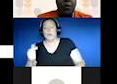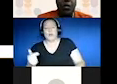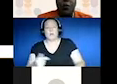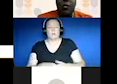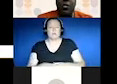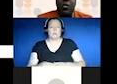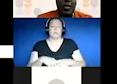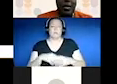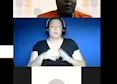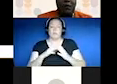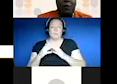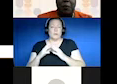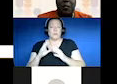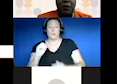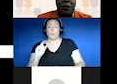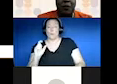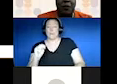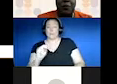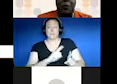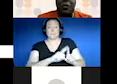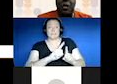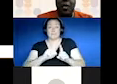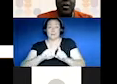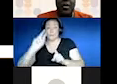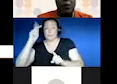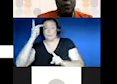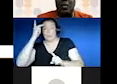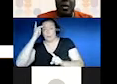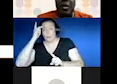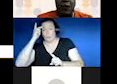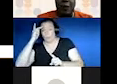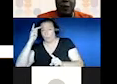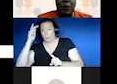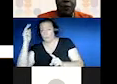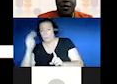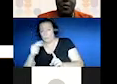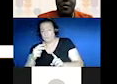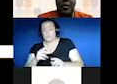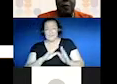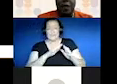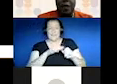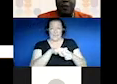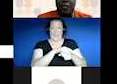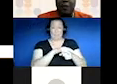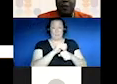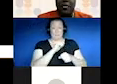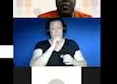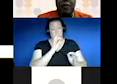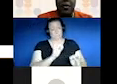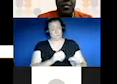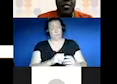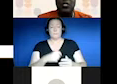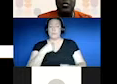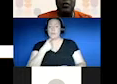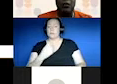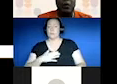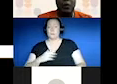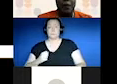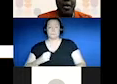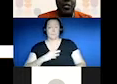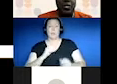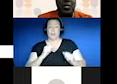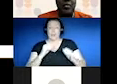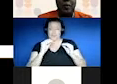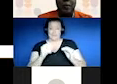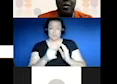be community coalitions that have different political views, neighborhoods that are not perfect. I always tell my staff I can teach a skill,